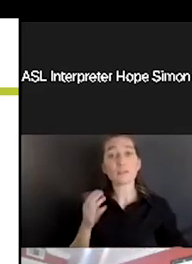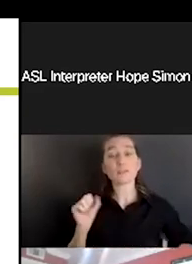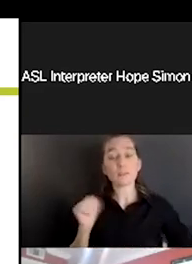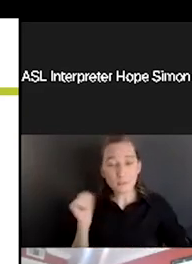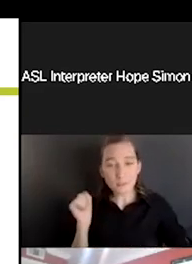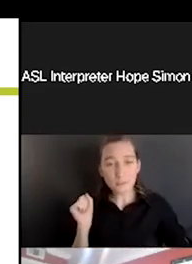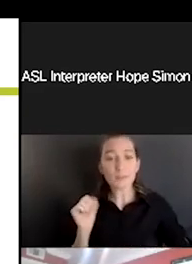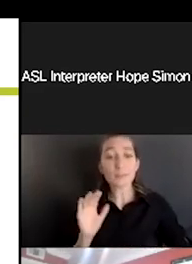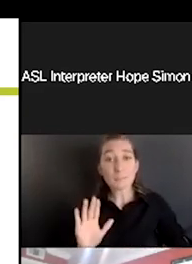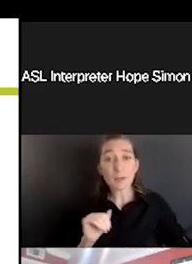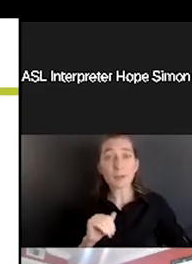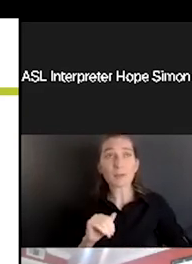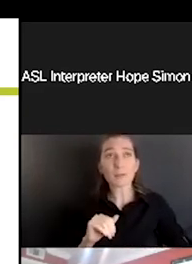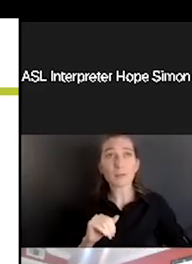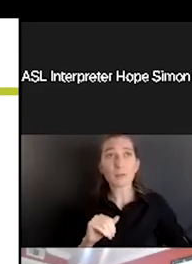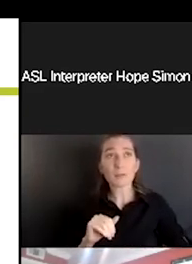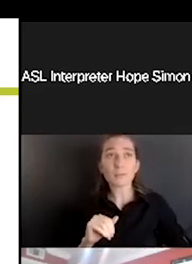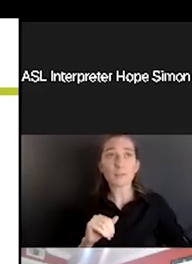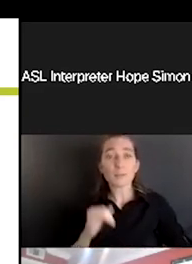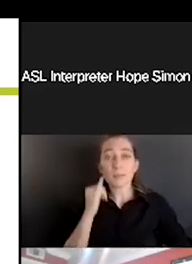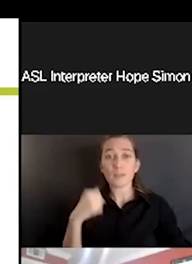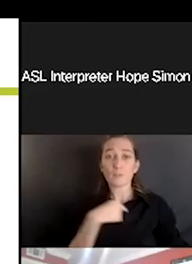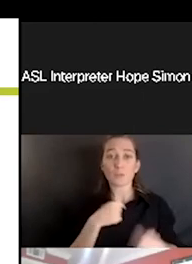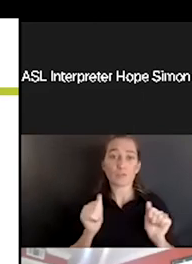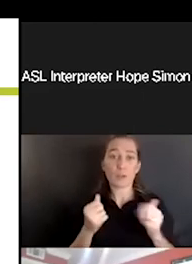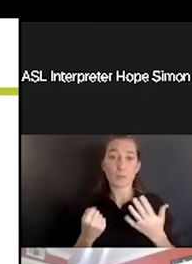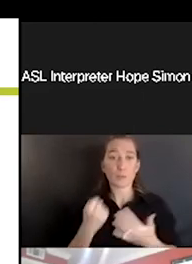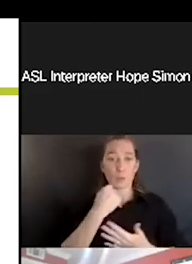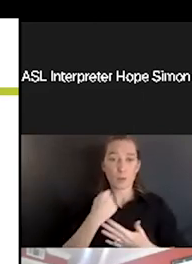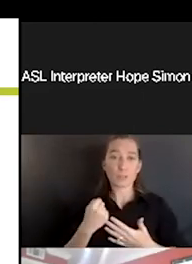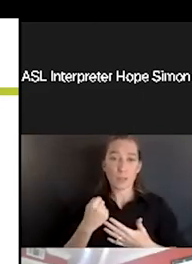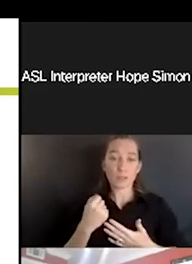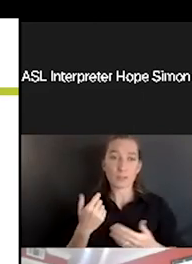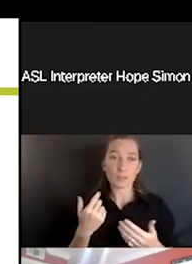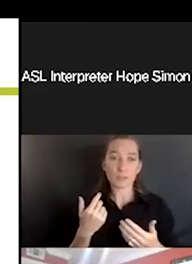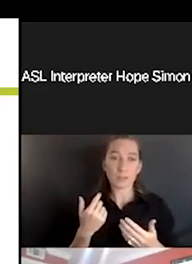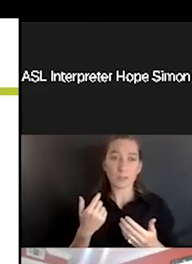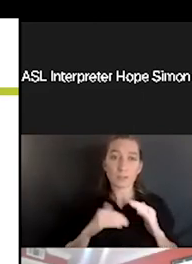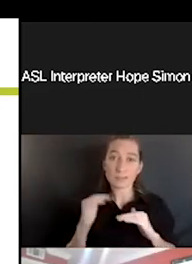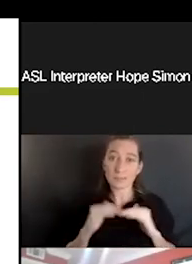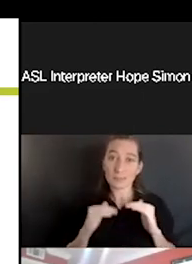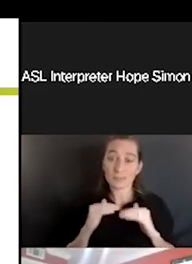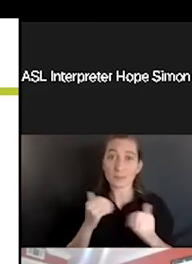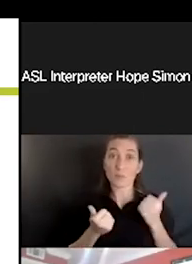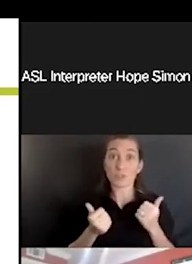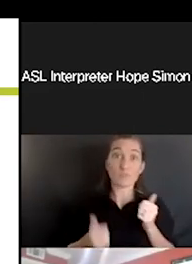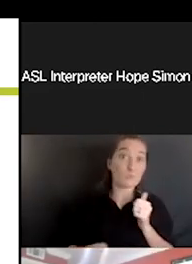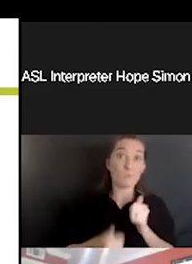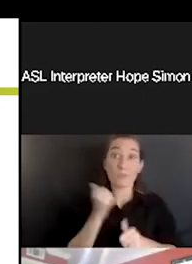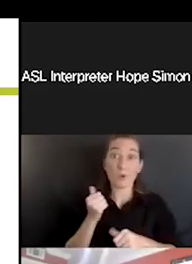that if you were to prioritize which of the buildings are the most the riskiest